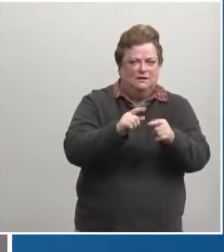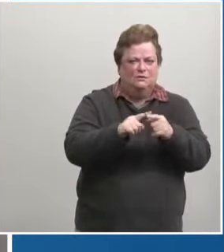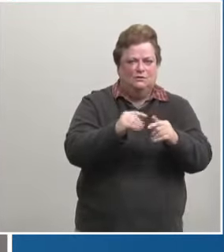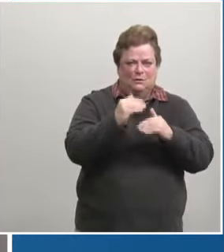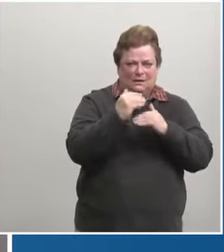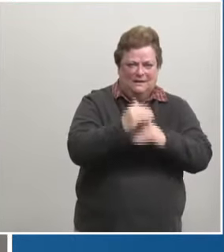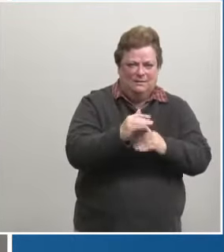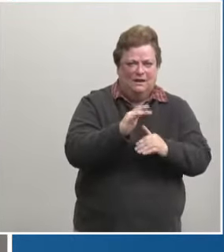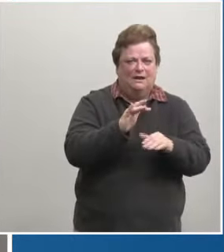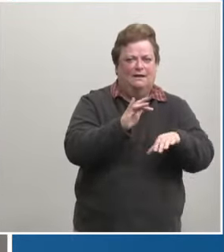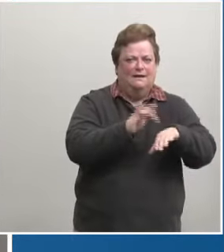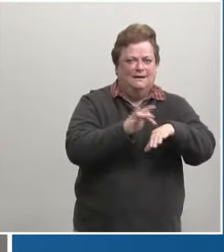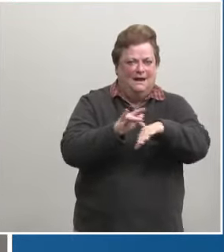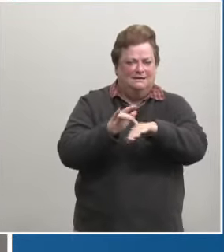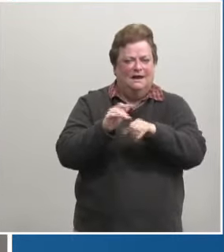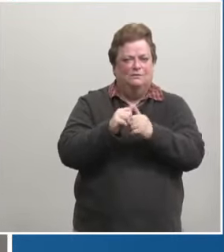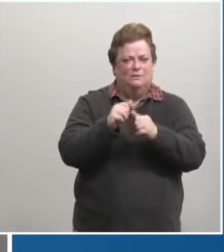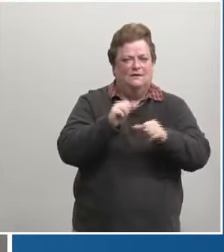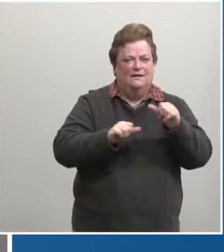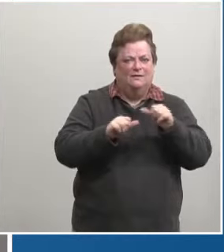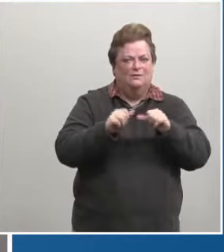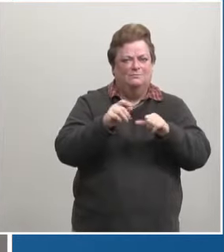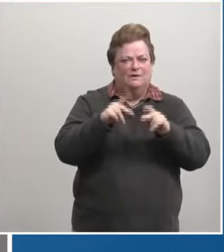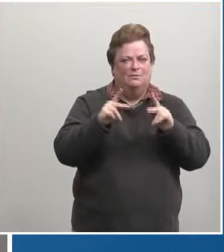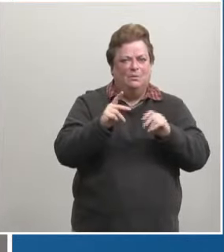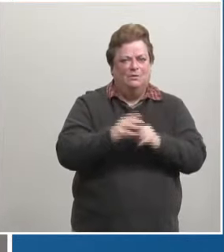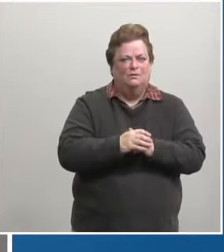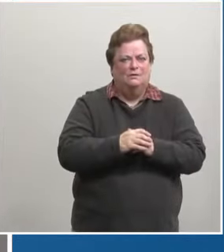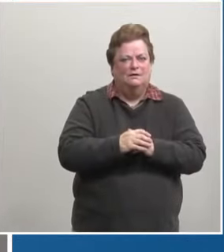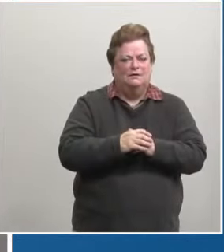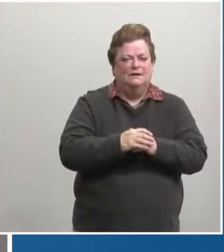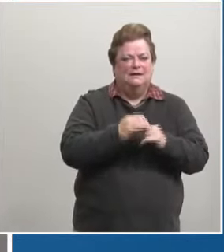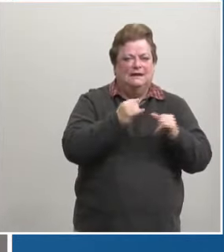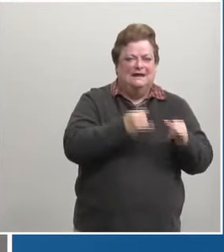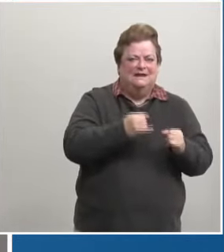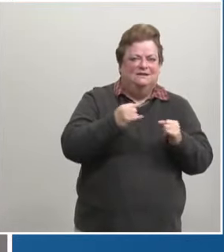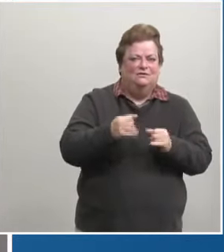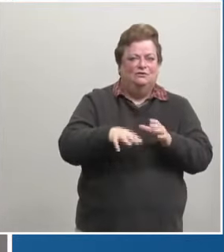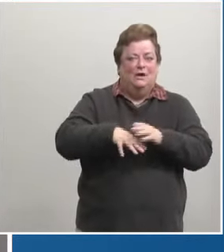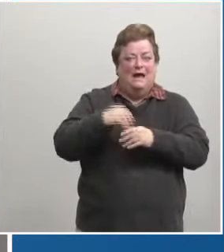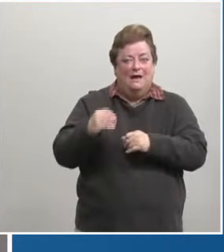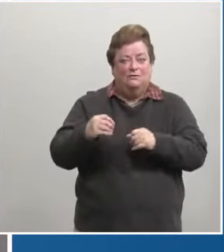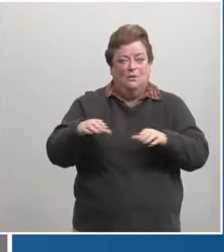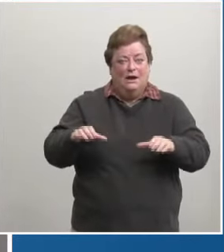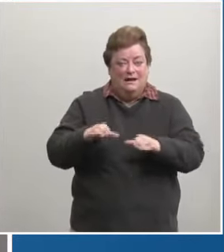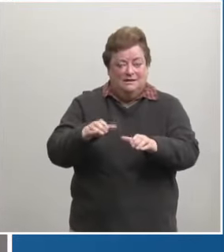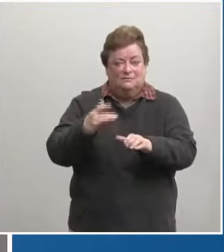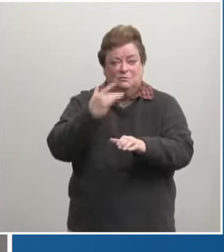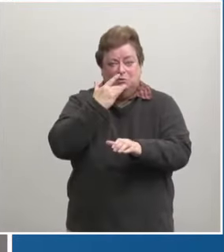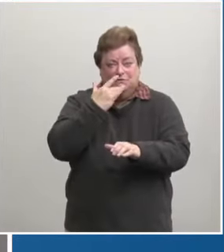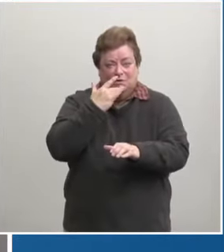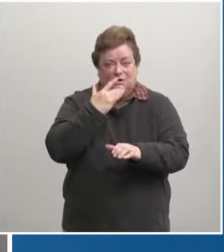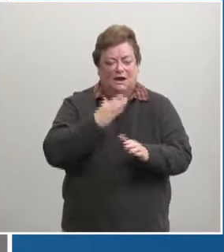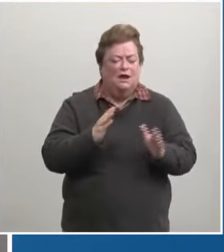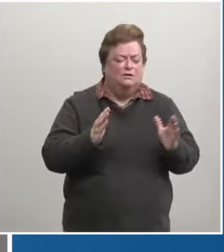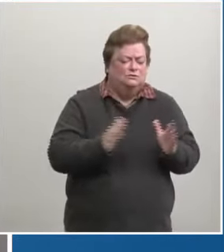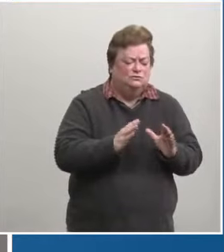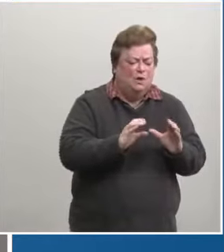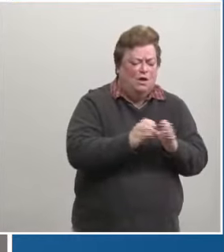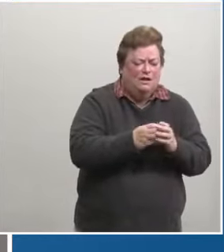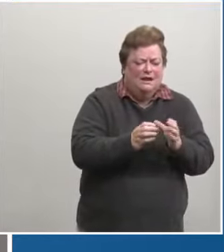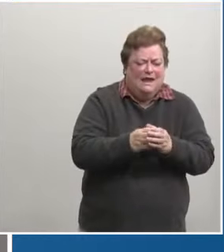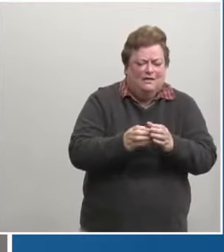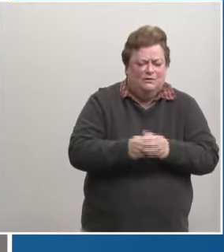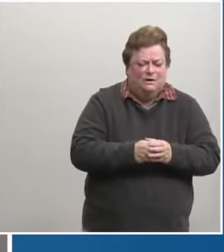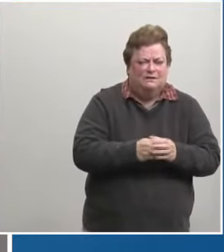close contacts as much as possible. Individual outdoor activities are preferred, and small gatherings and